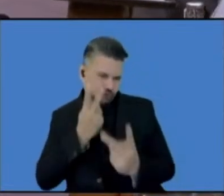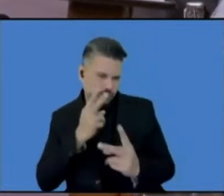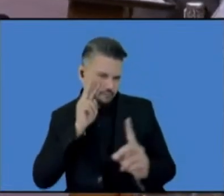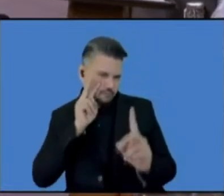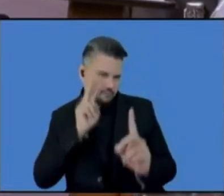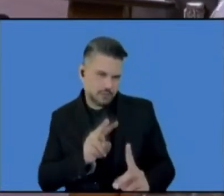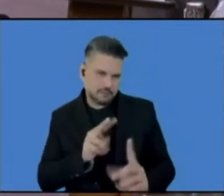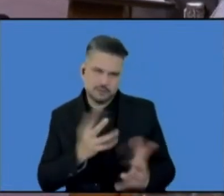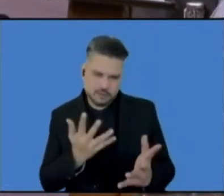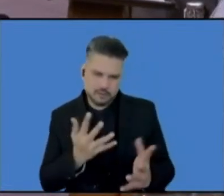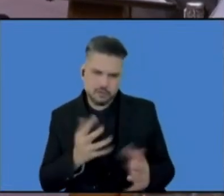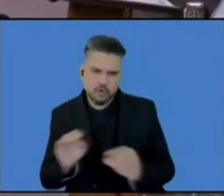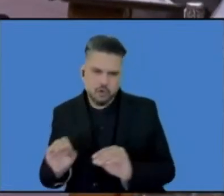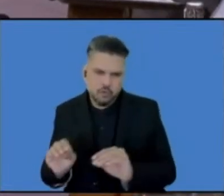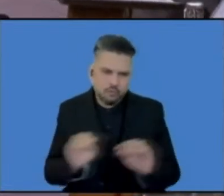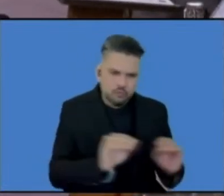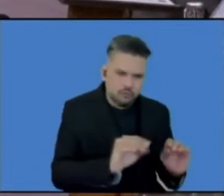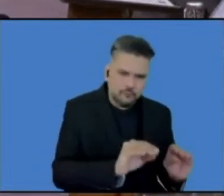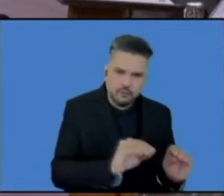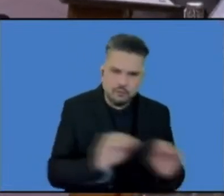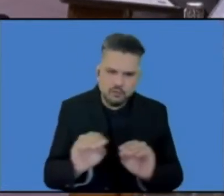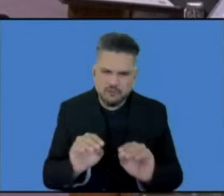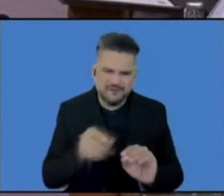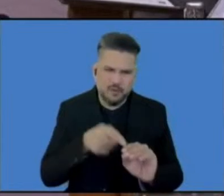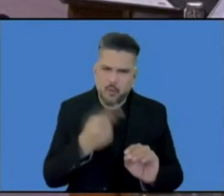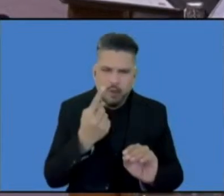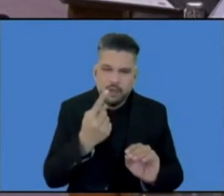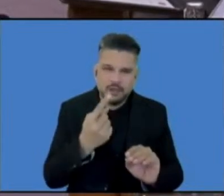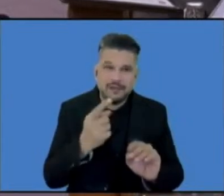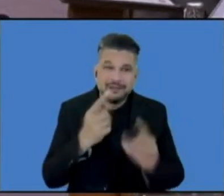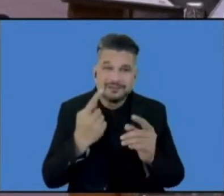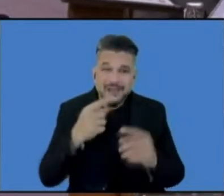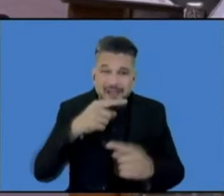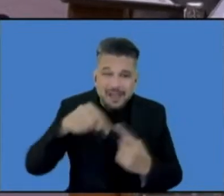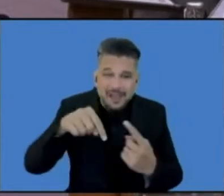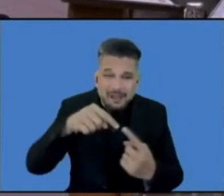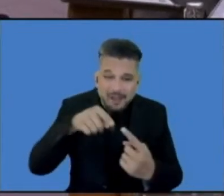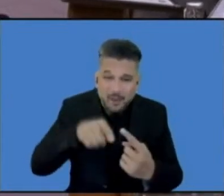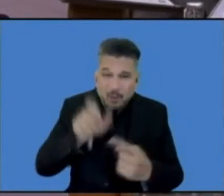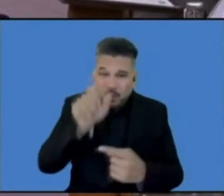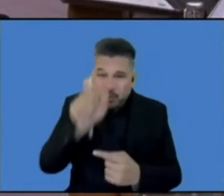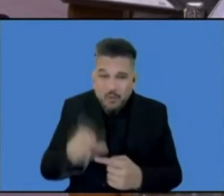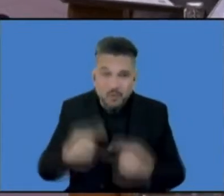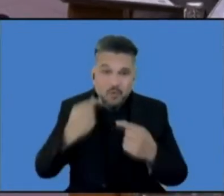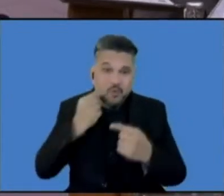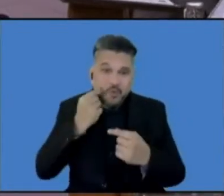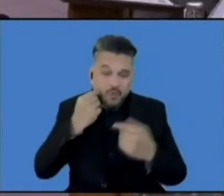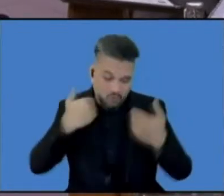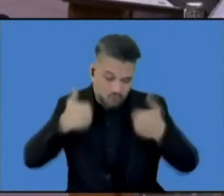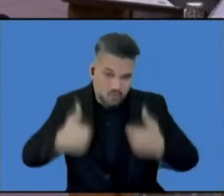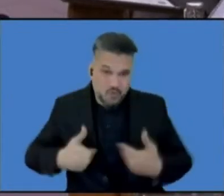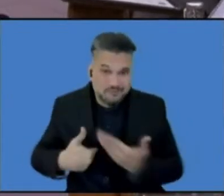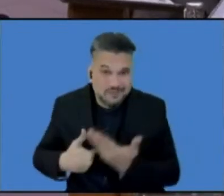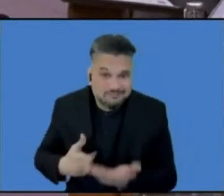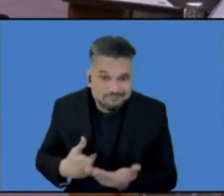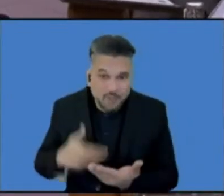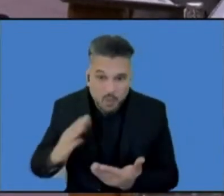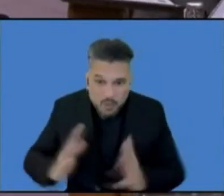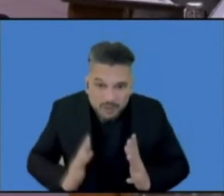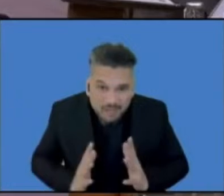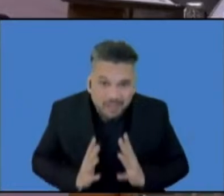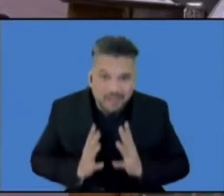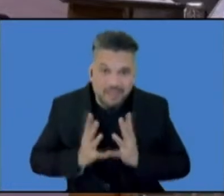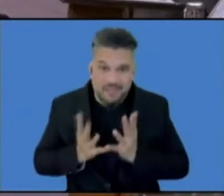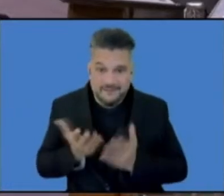about humans, about life, about their rights, and about their individual contribution to